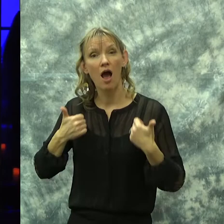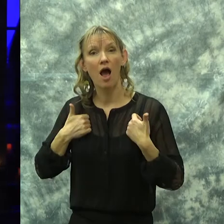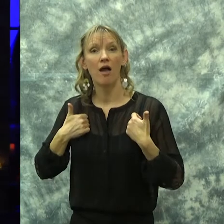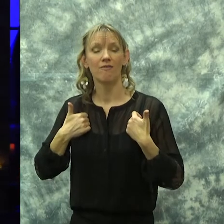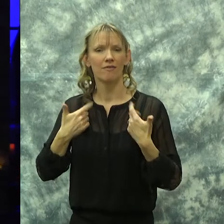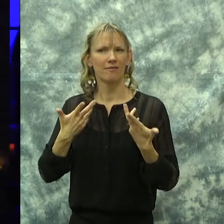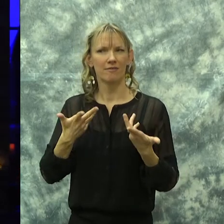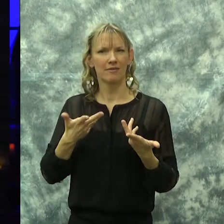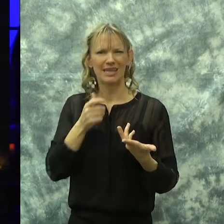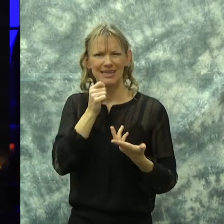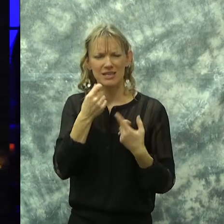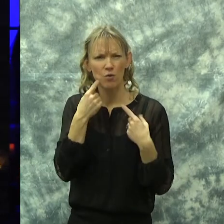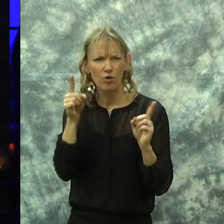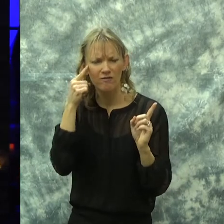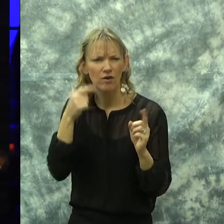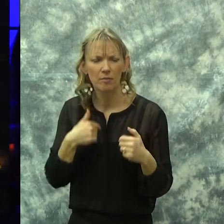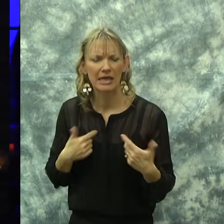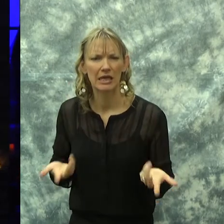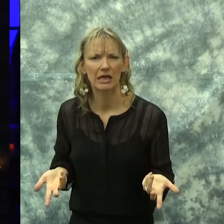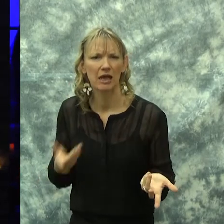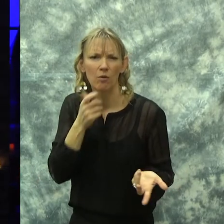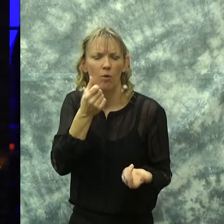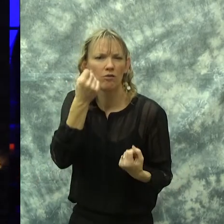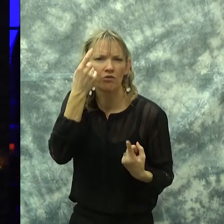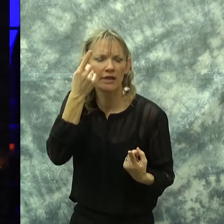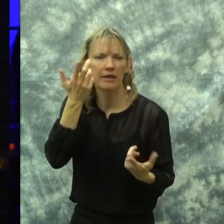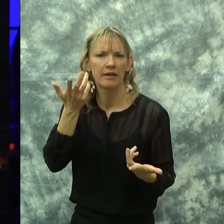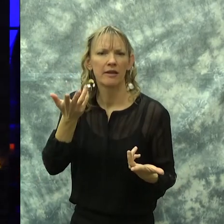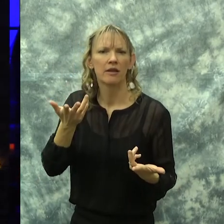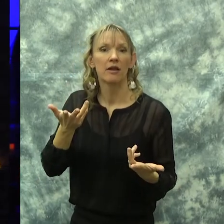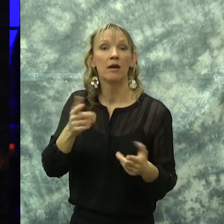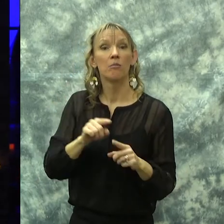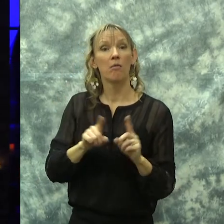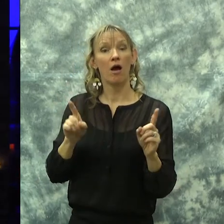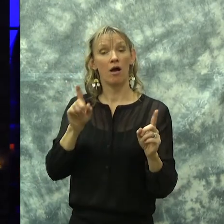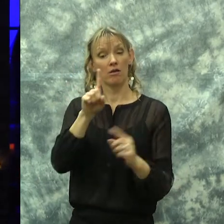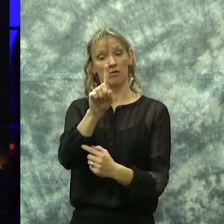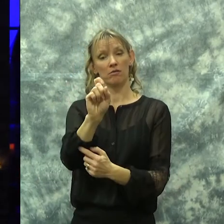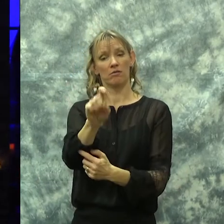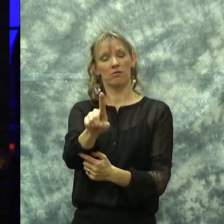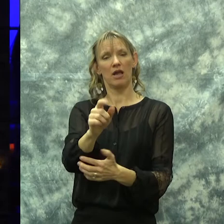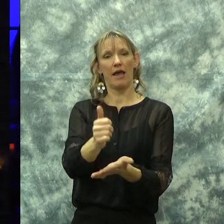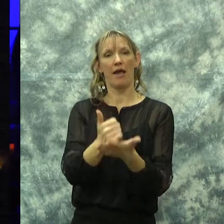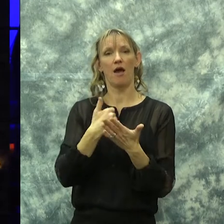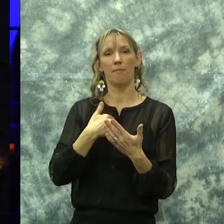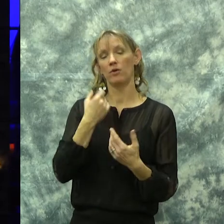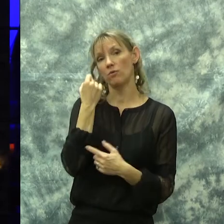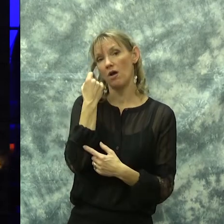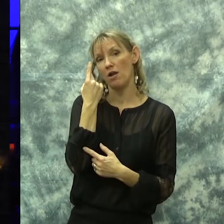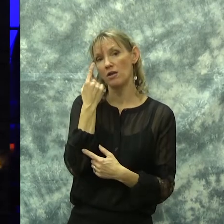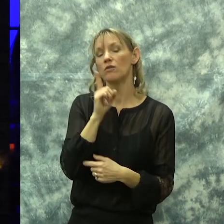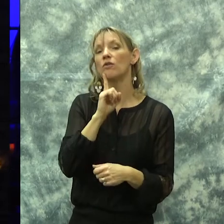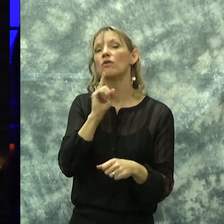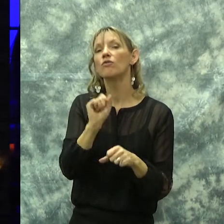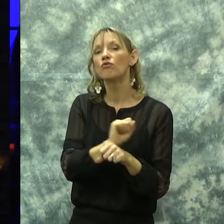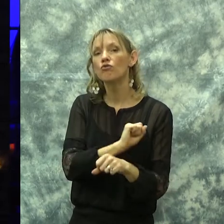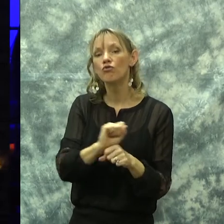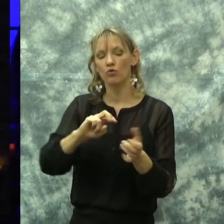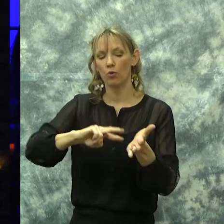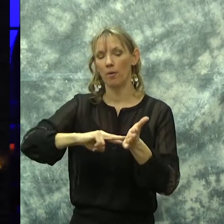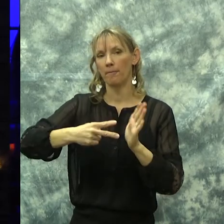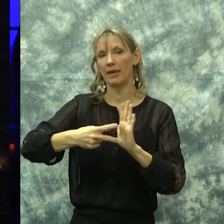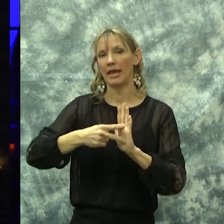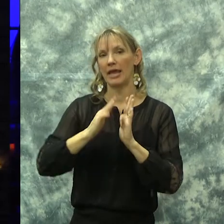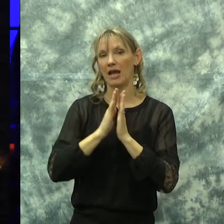So that doesn't work for me, right? However, that question has helped me understand the truer meaning of